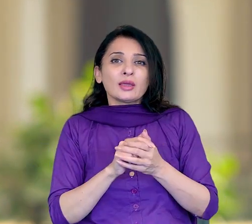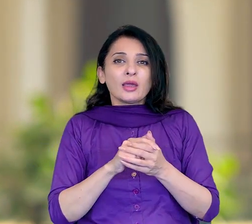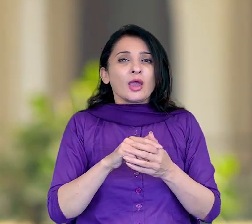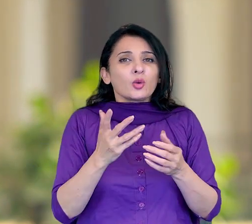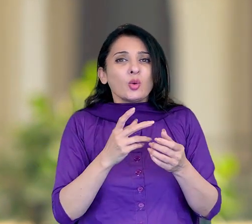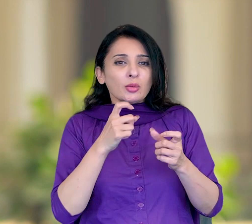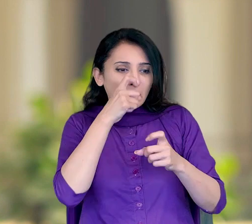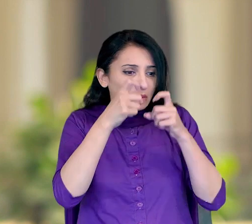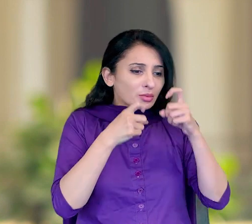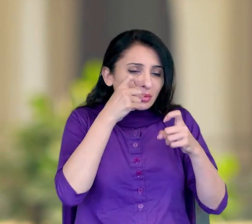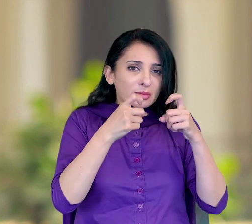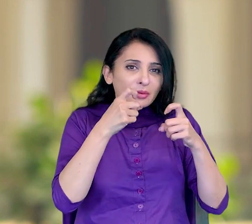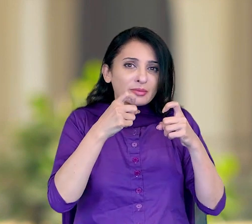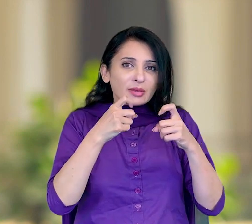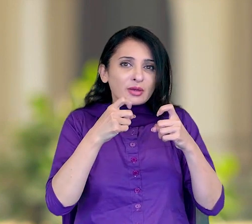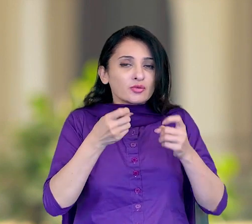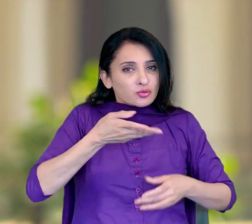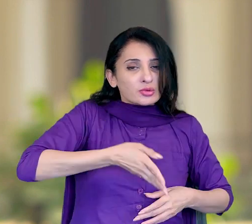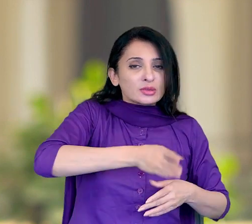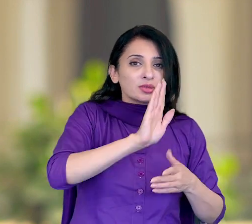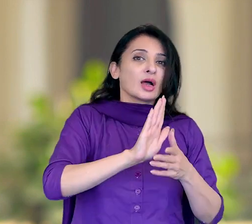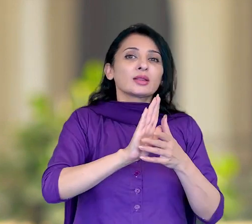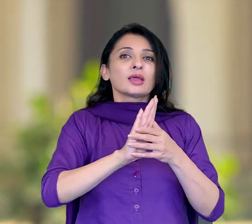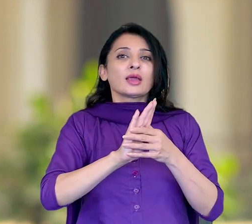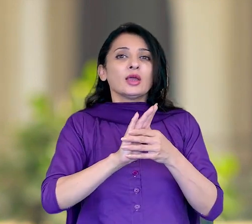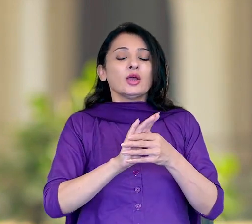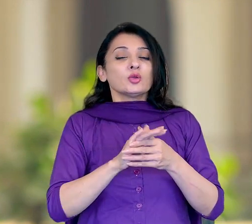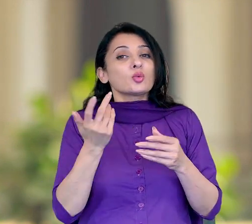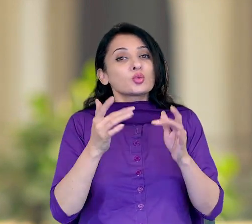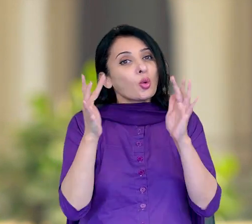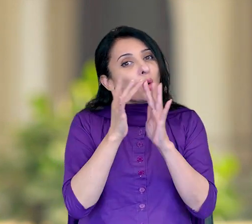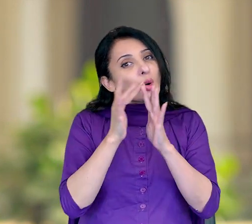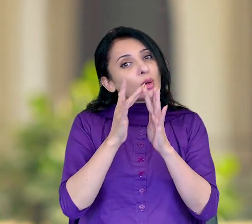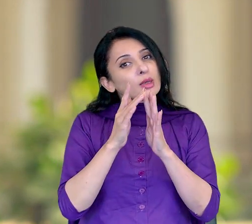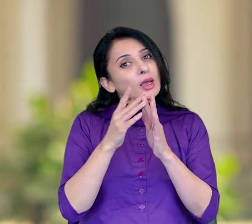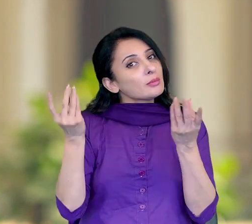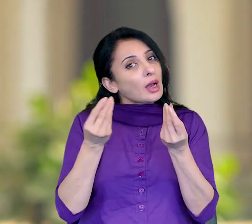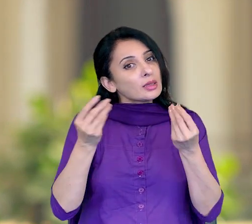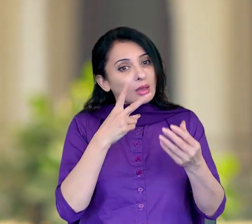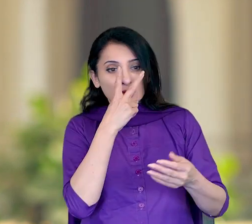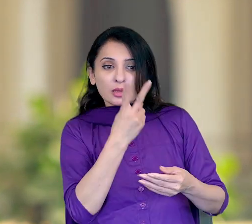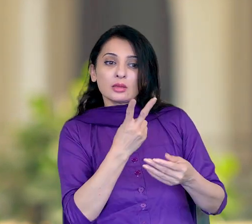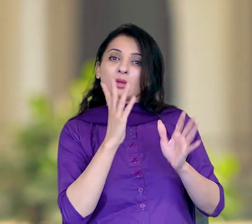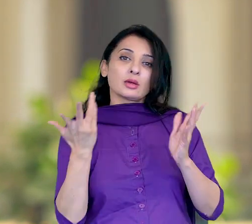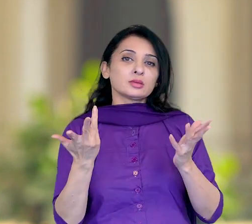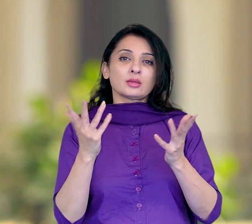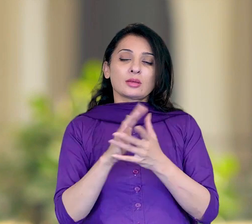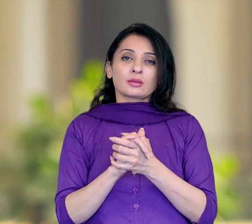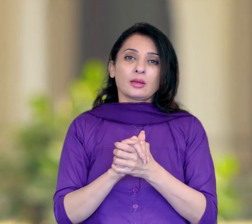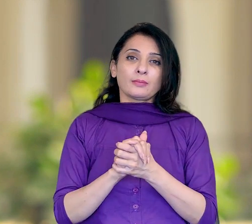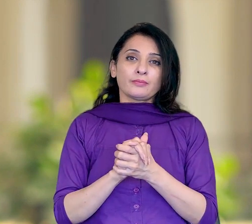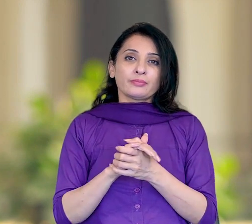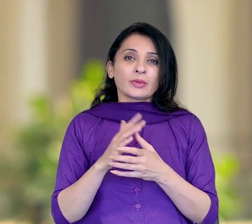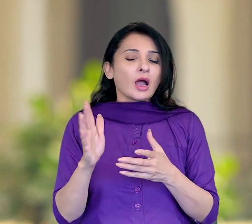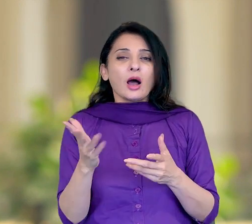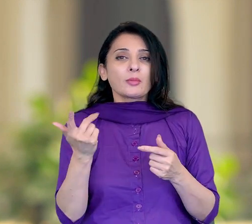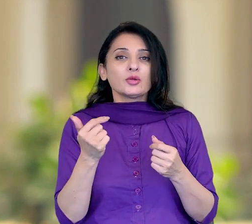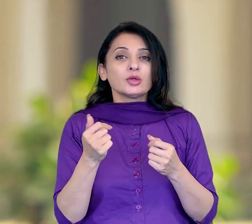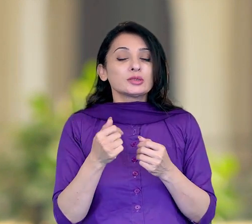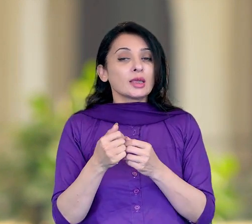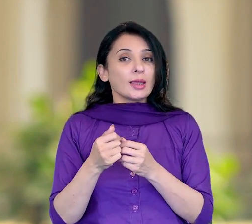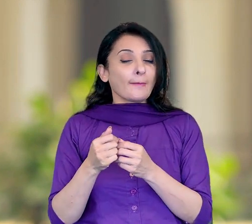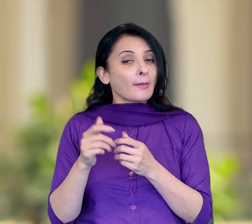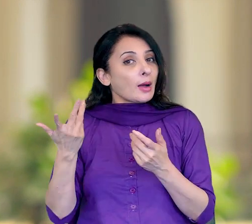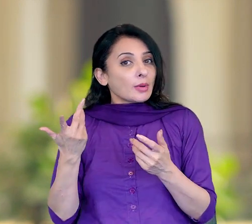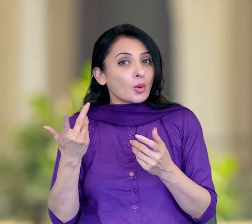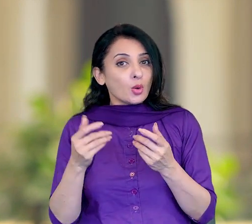this is integration of those devices to your record, your demographic record that was added into the lab,